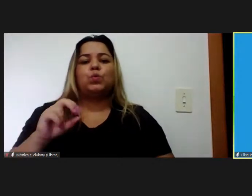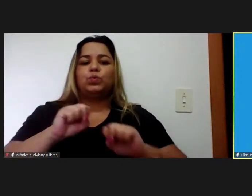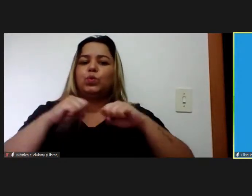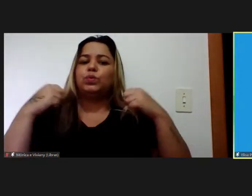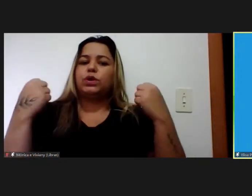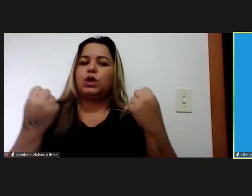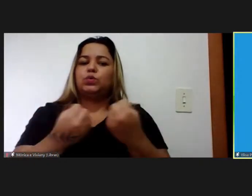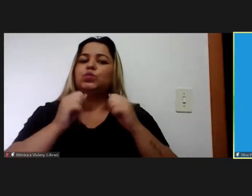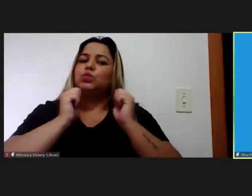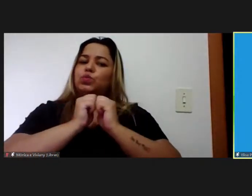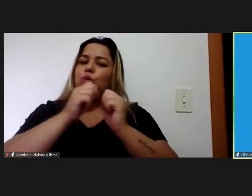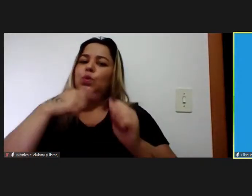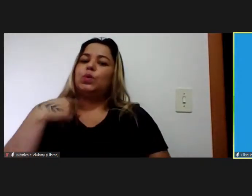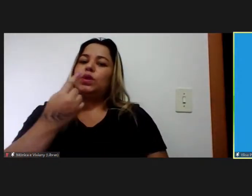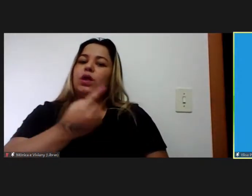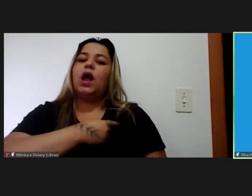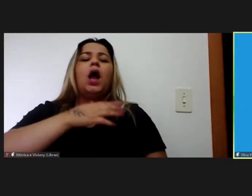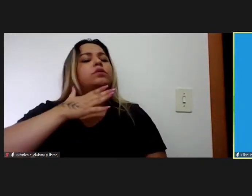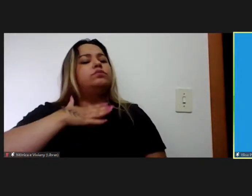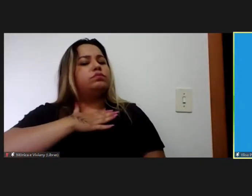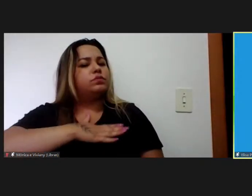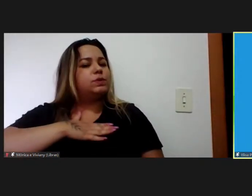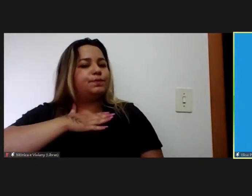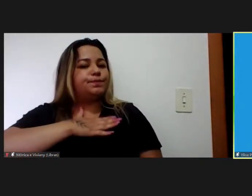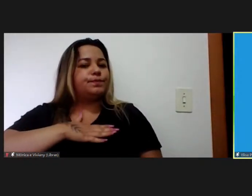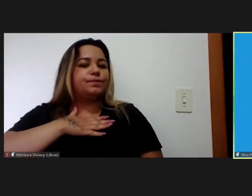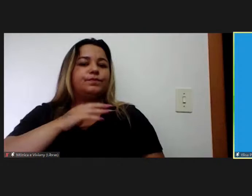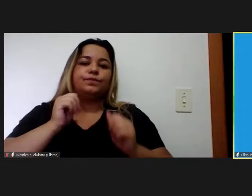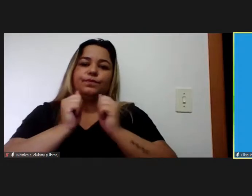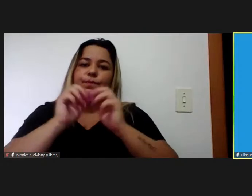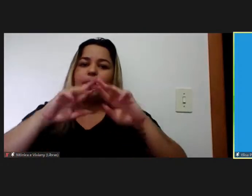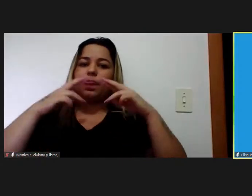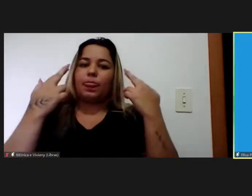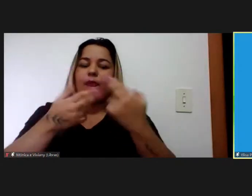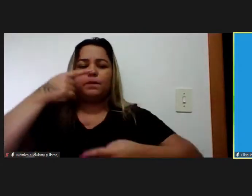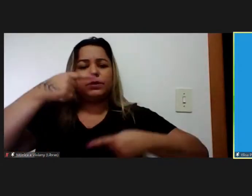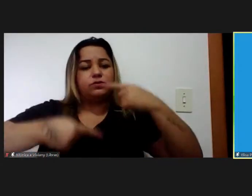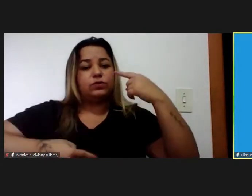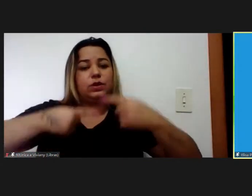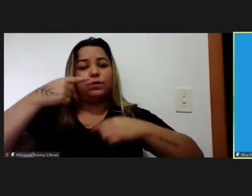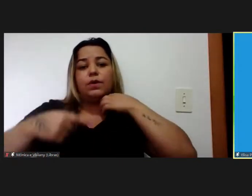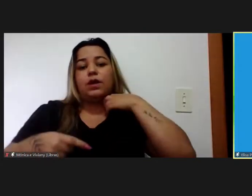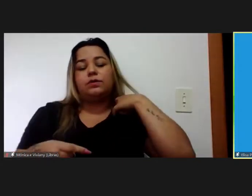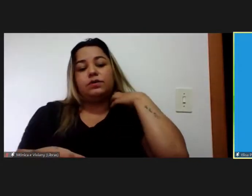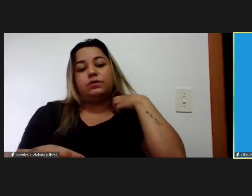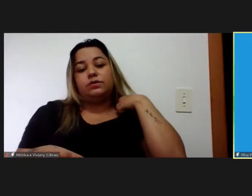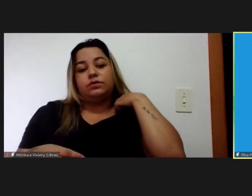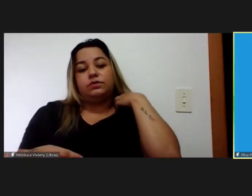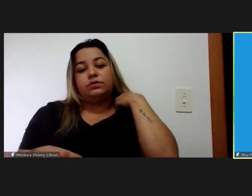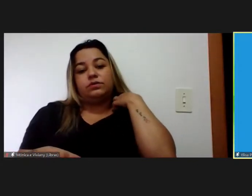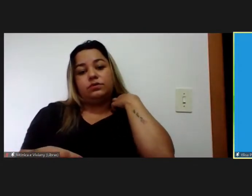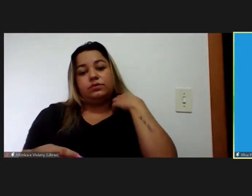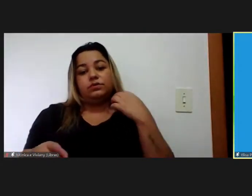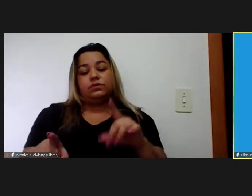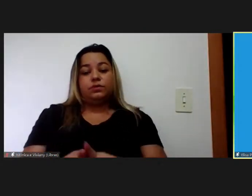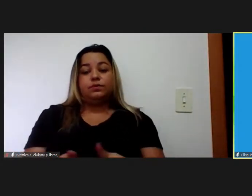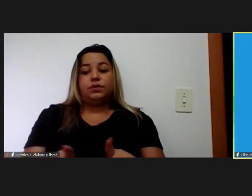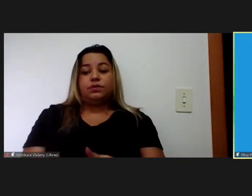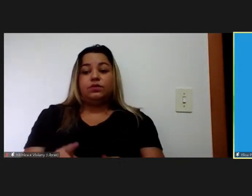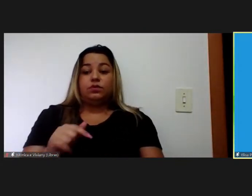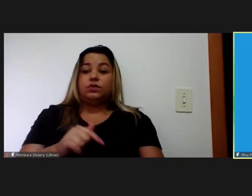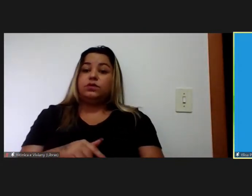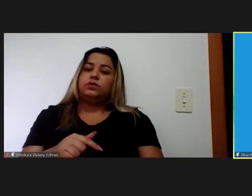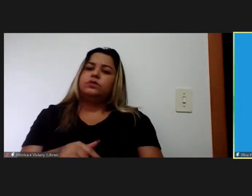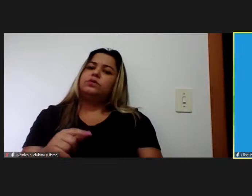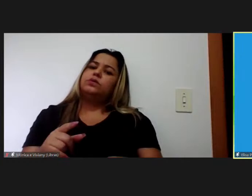second international seminar. It is a great satisfaction to be here, dialoguing with you about